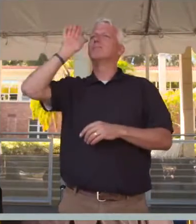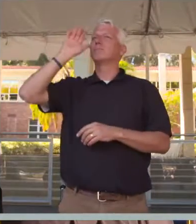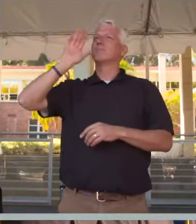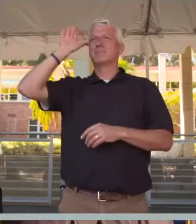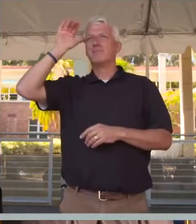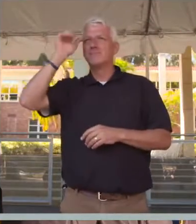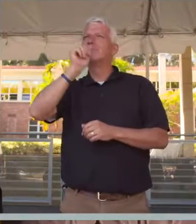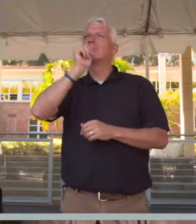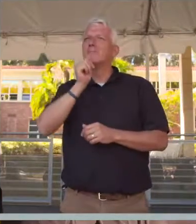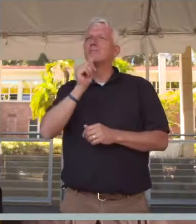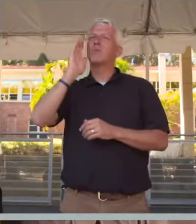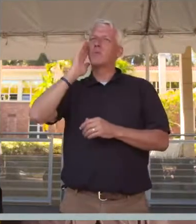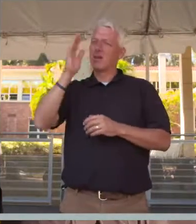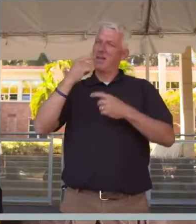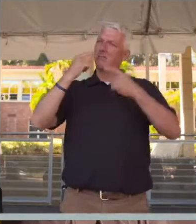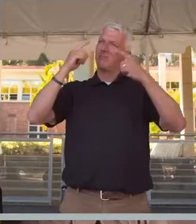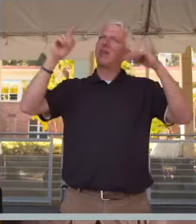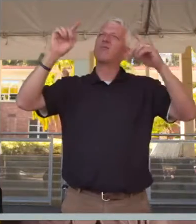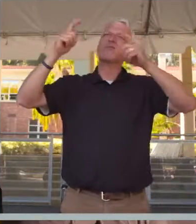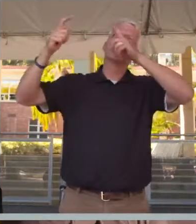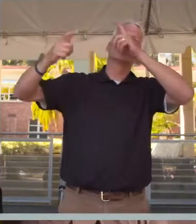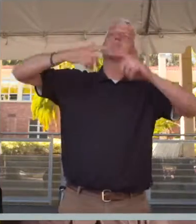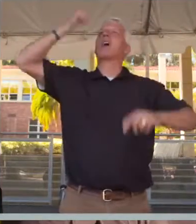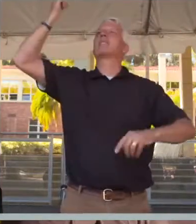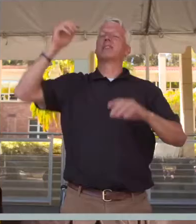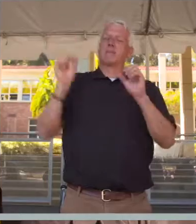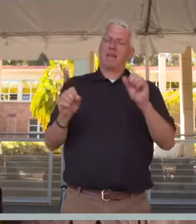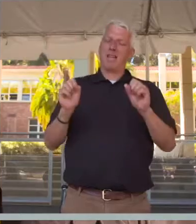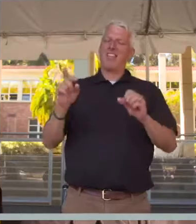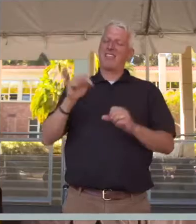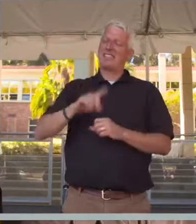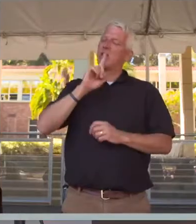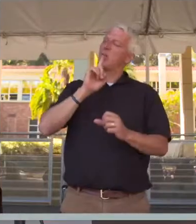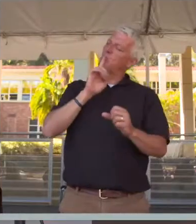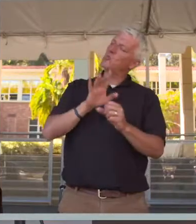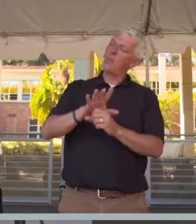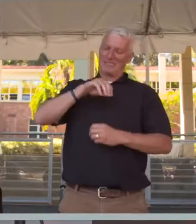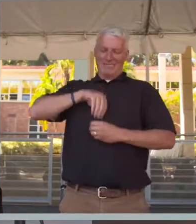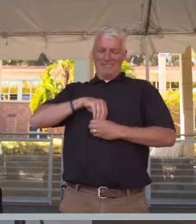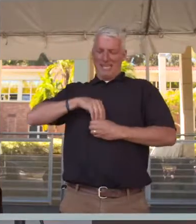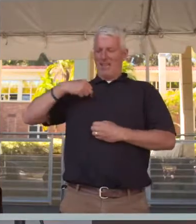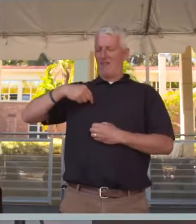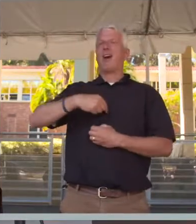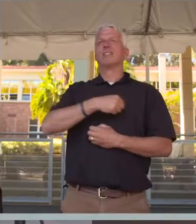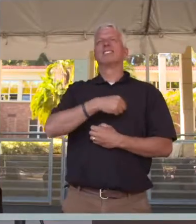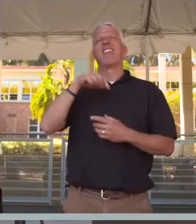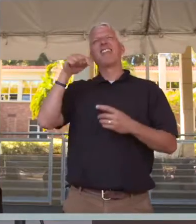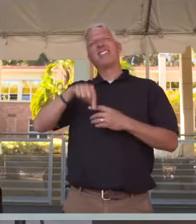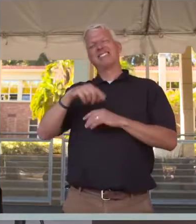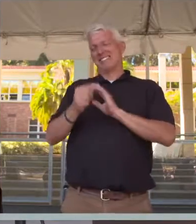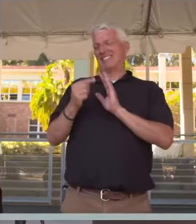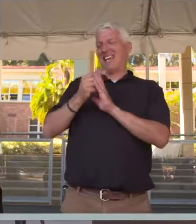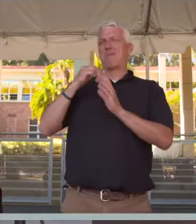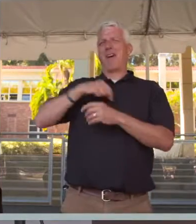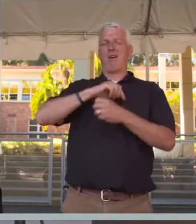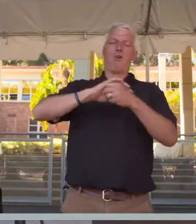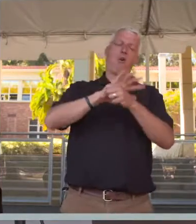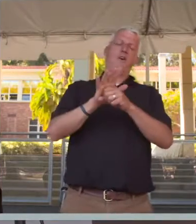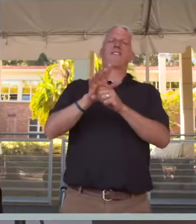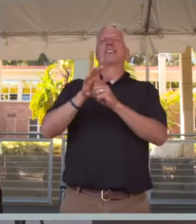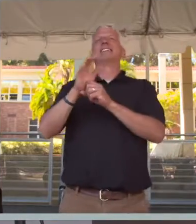your greatest capacity. This fighting spirit is a promise that lives in all of us. In this era of the COVID-19 pandemic